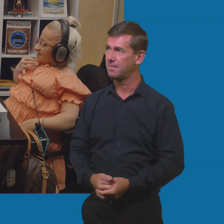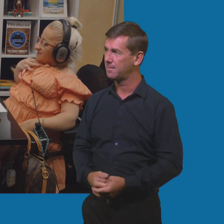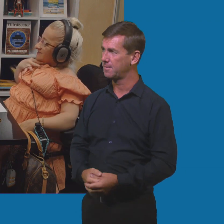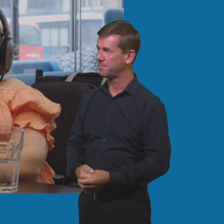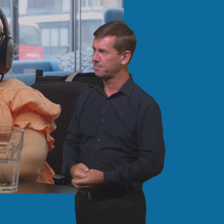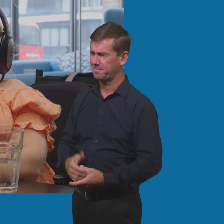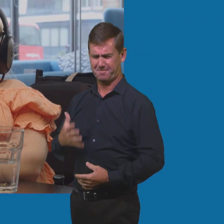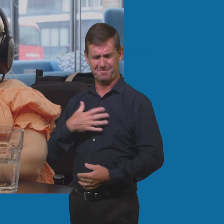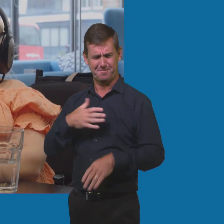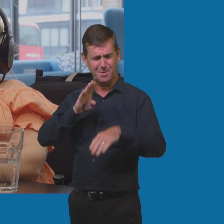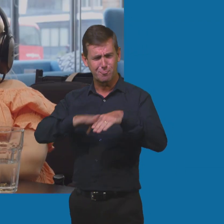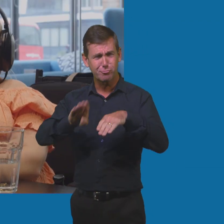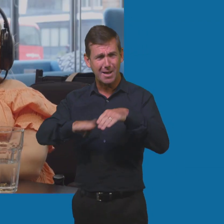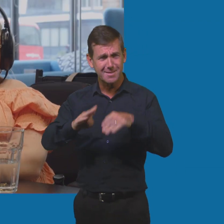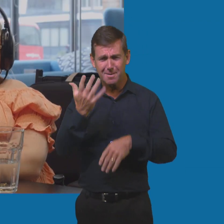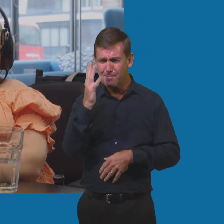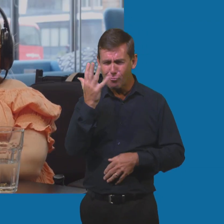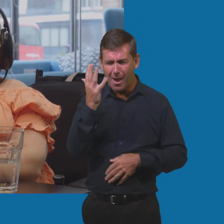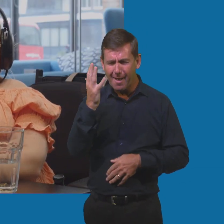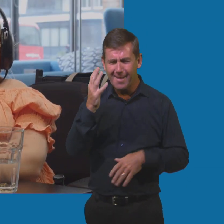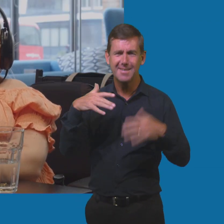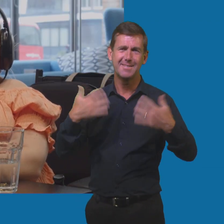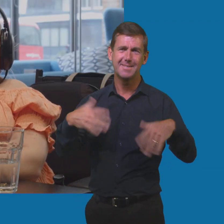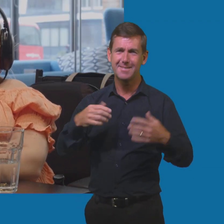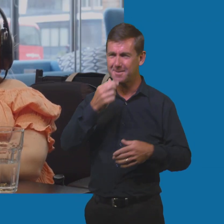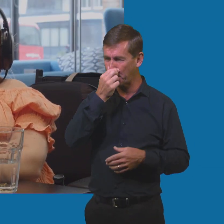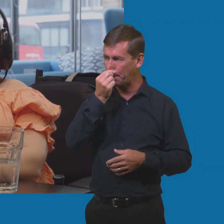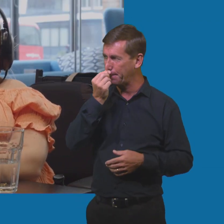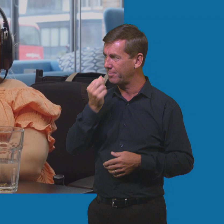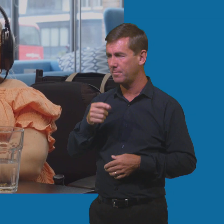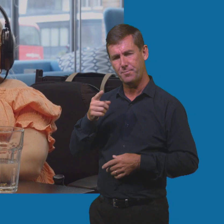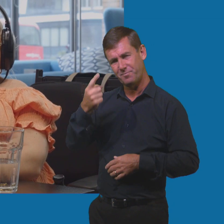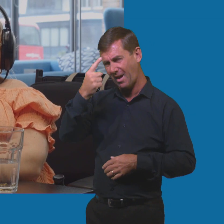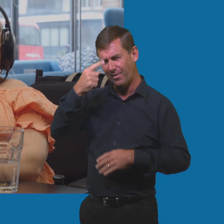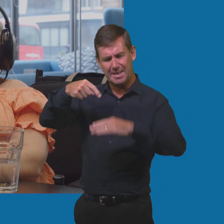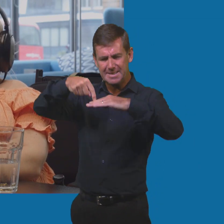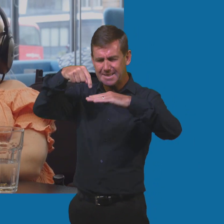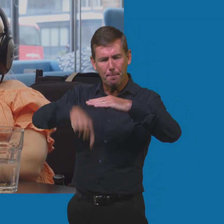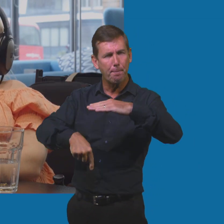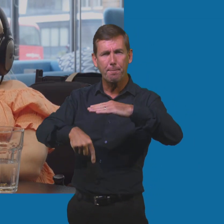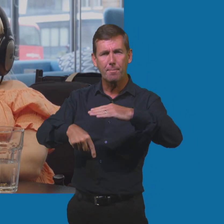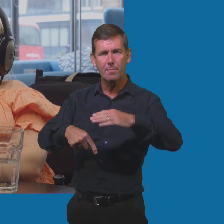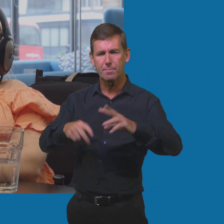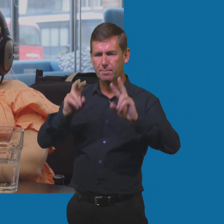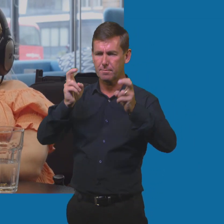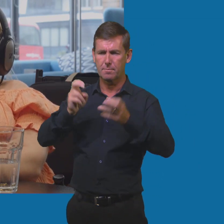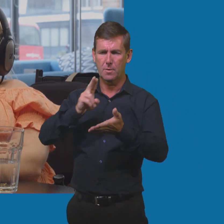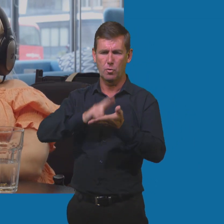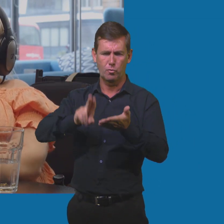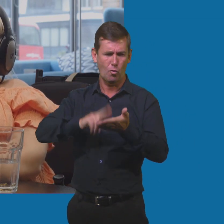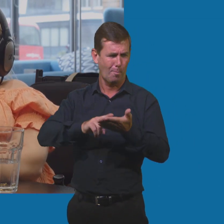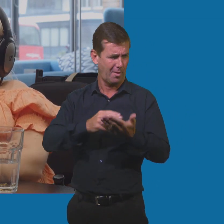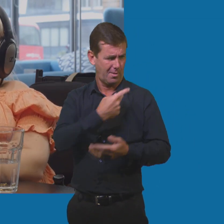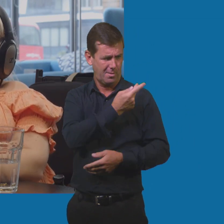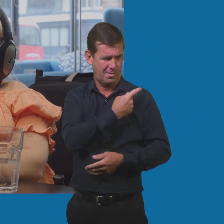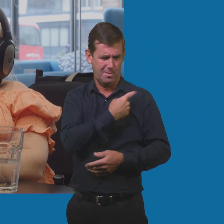in the mirror. I think it goes much, much deeper than just a surface level of, normalising disabled couples.